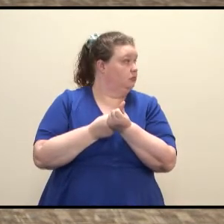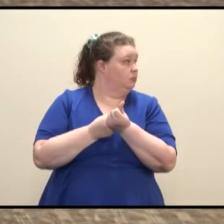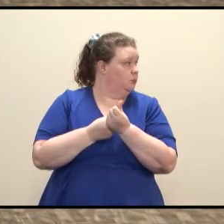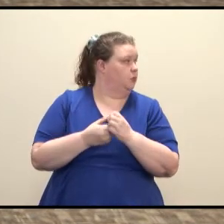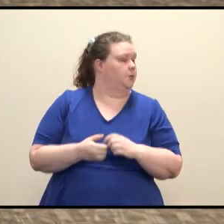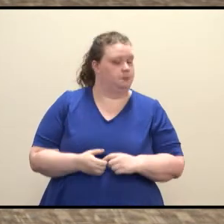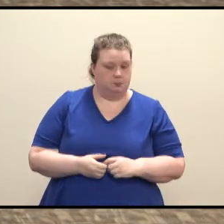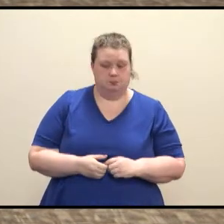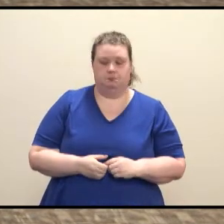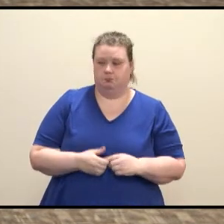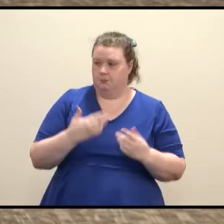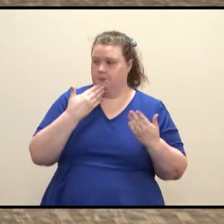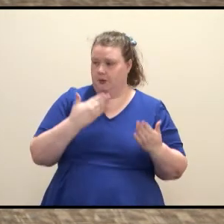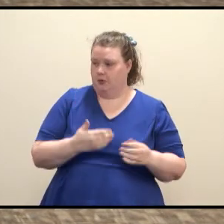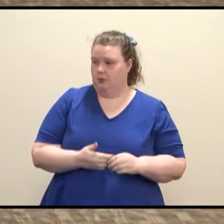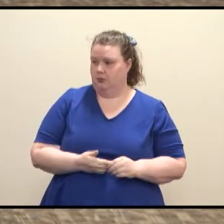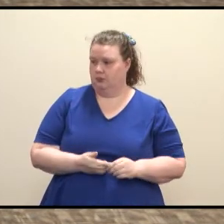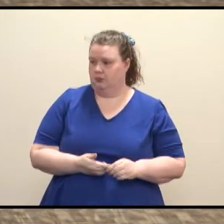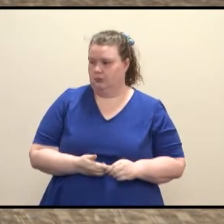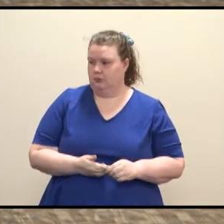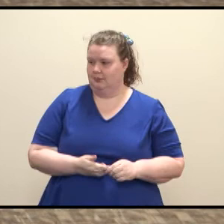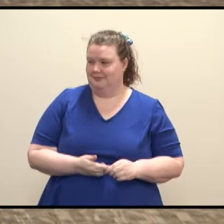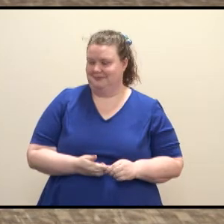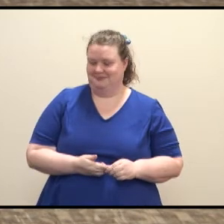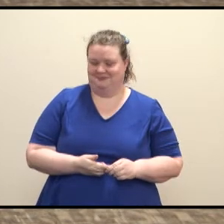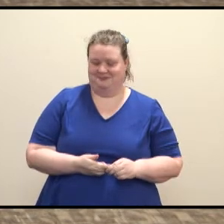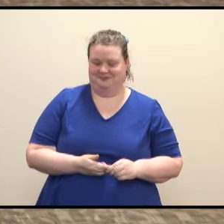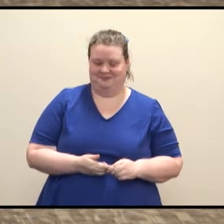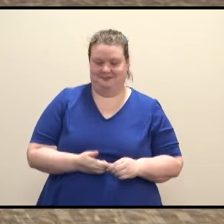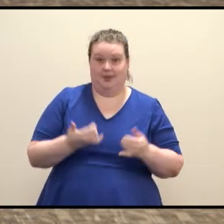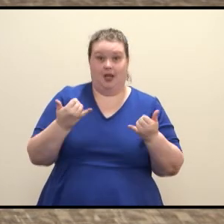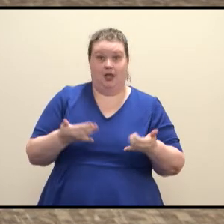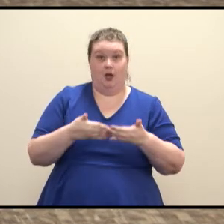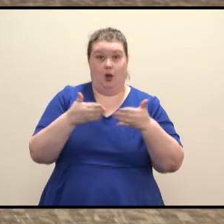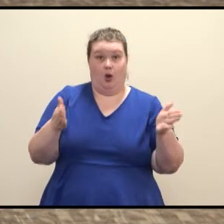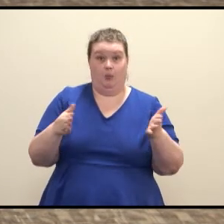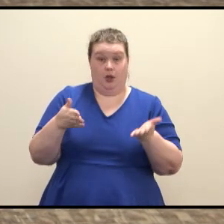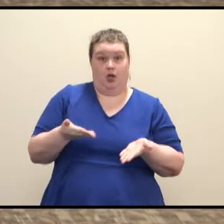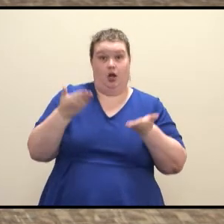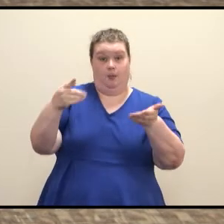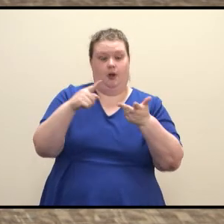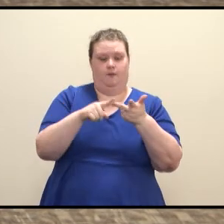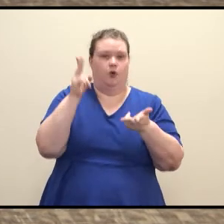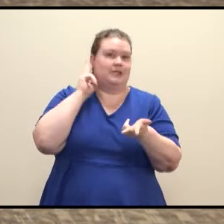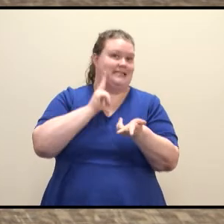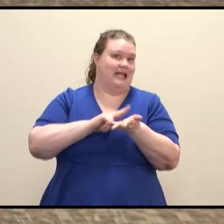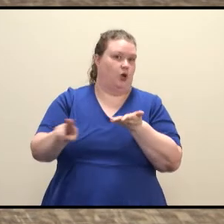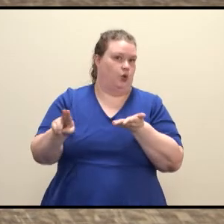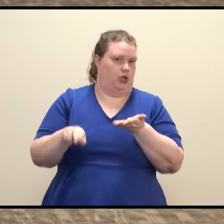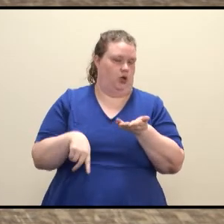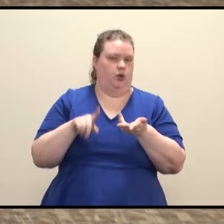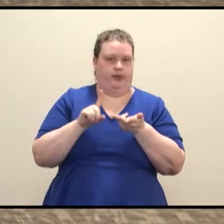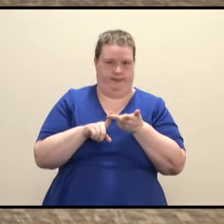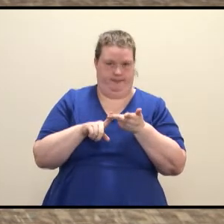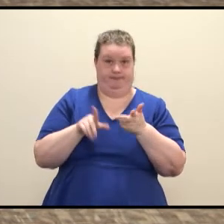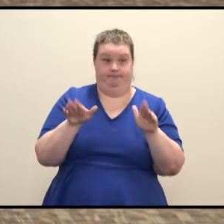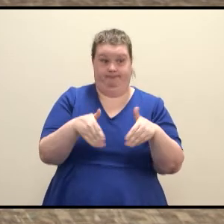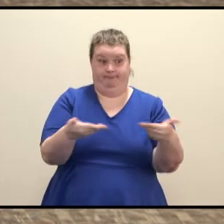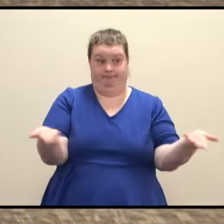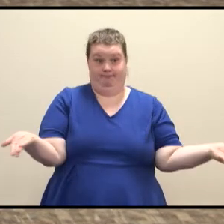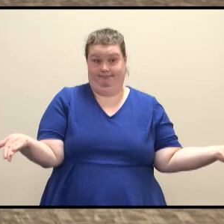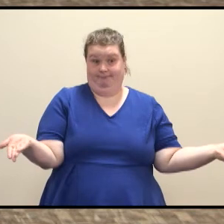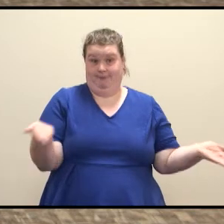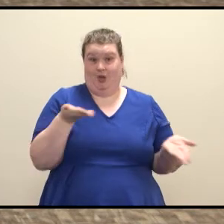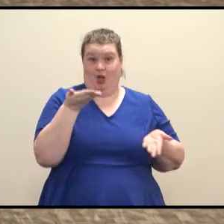Okay, thank you. Now we will open the floor in nominations for secretary. I will open the floor